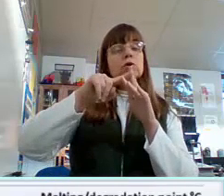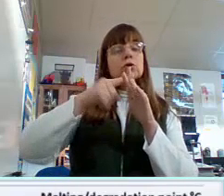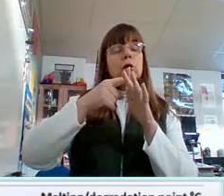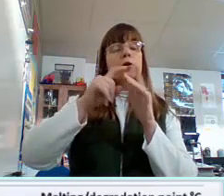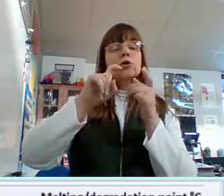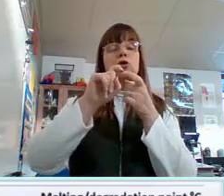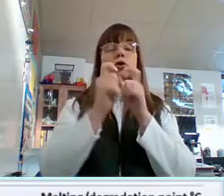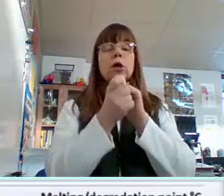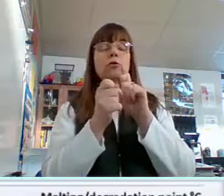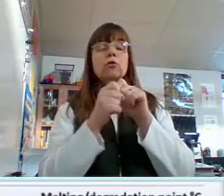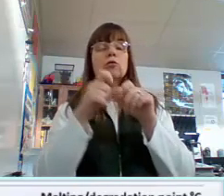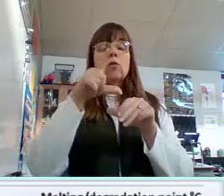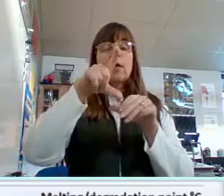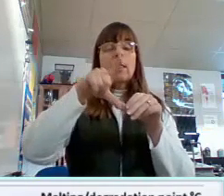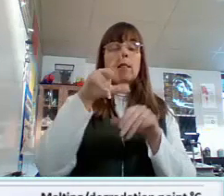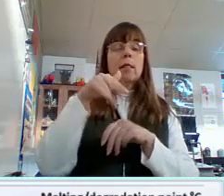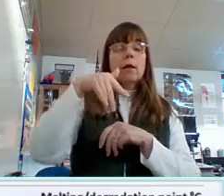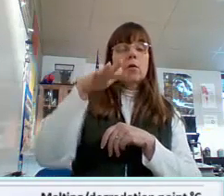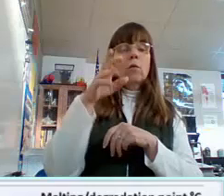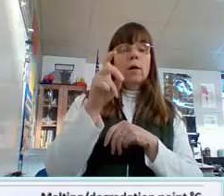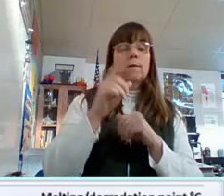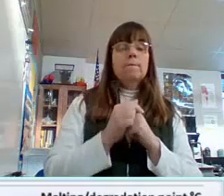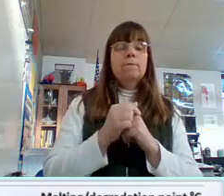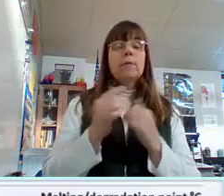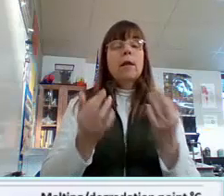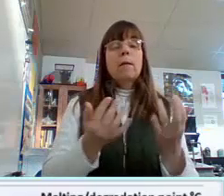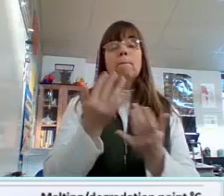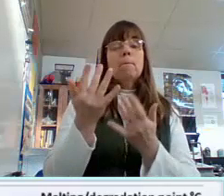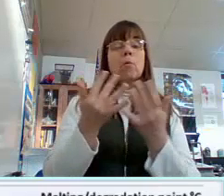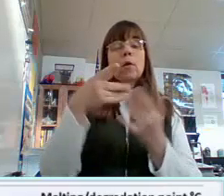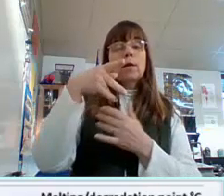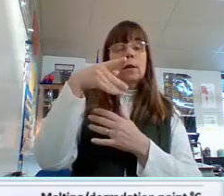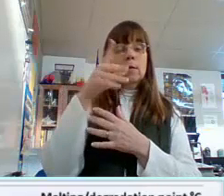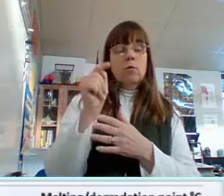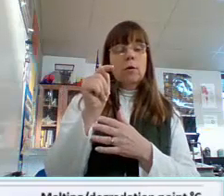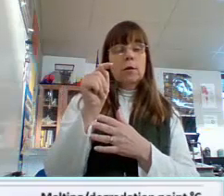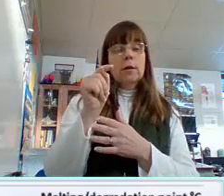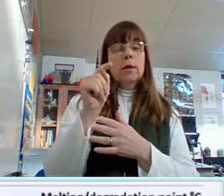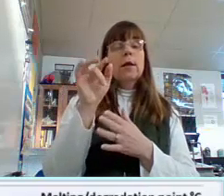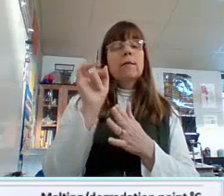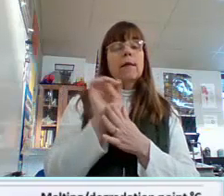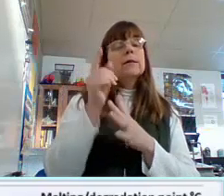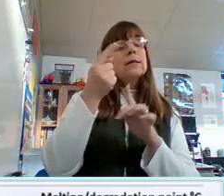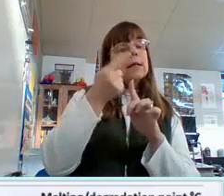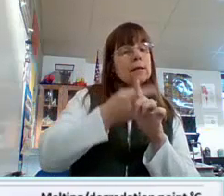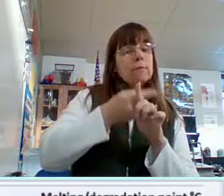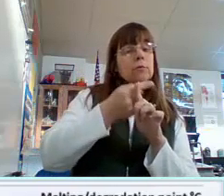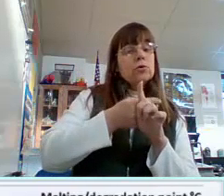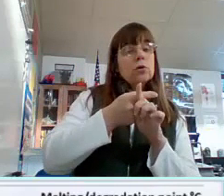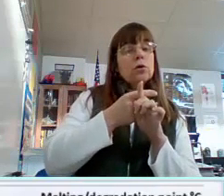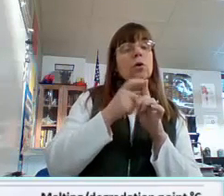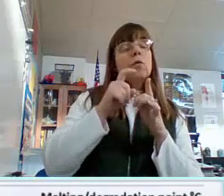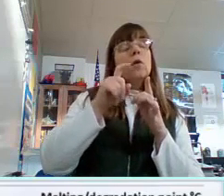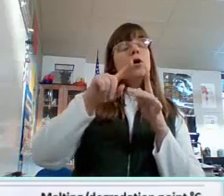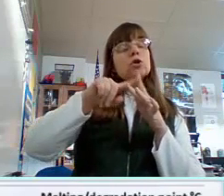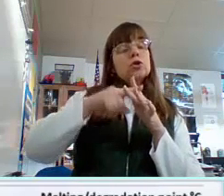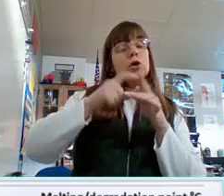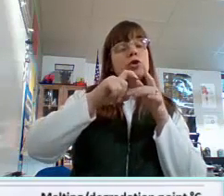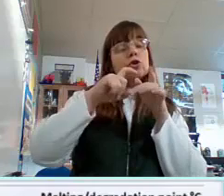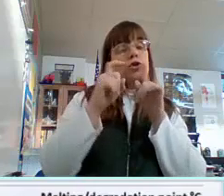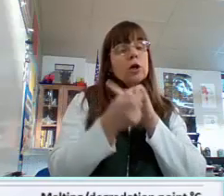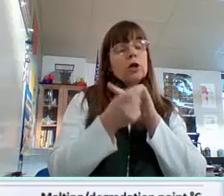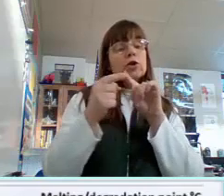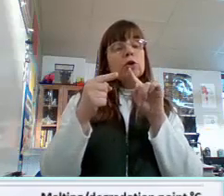turning into a liquid. And then the boiling point is also a characteristic property, and that's the temperature at which it starts turning into a